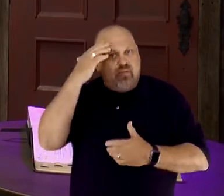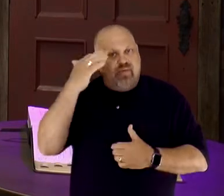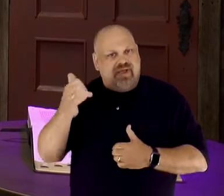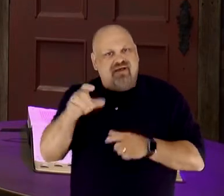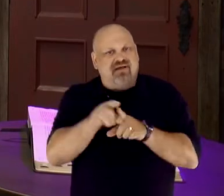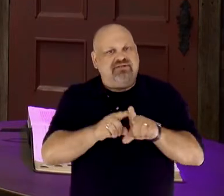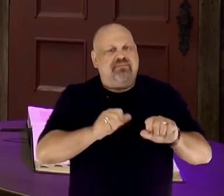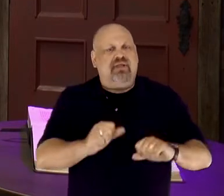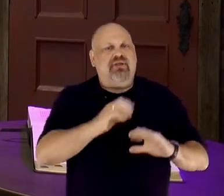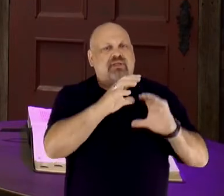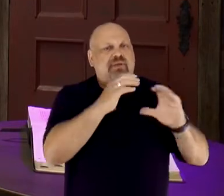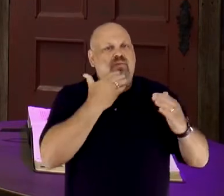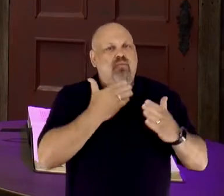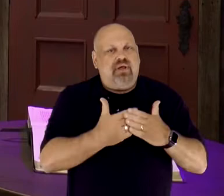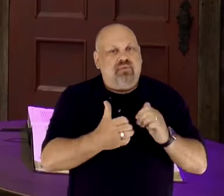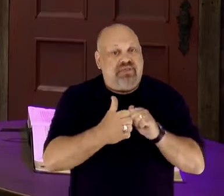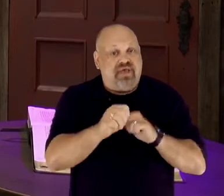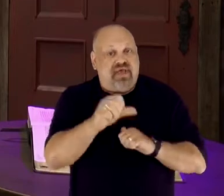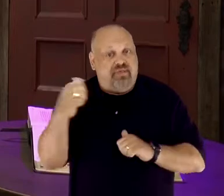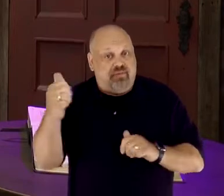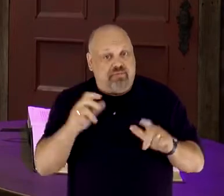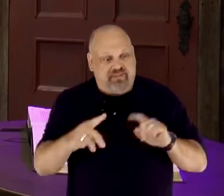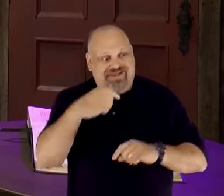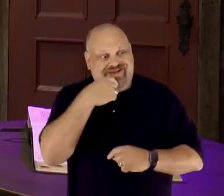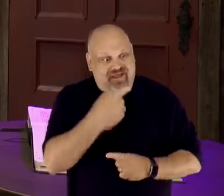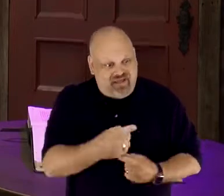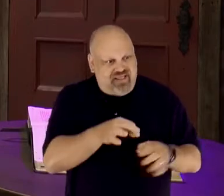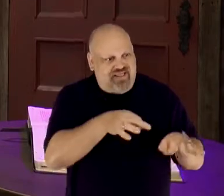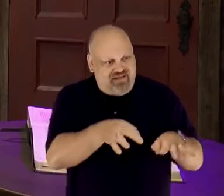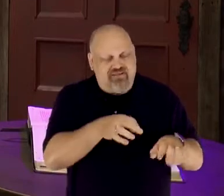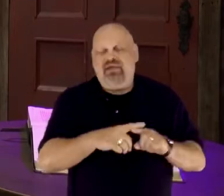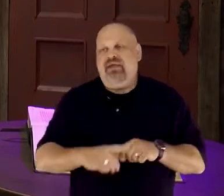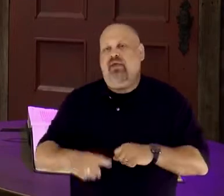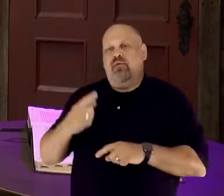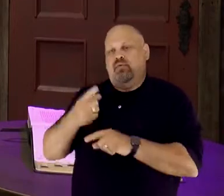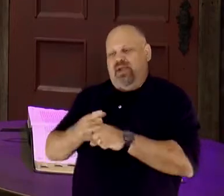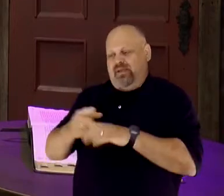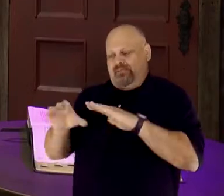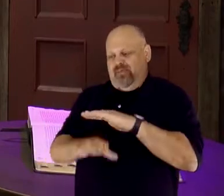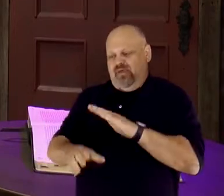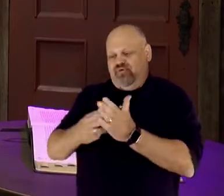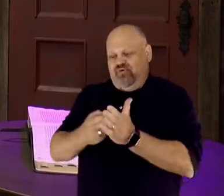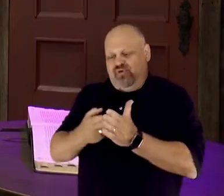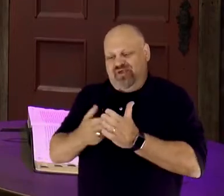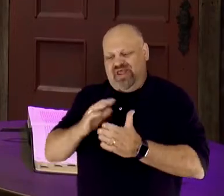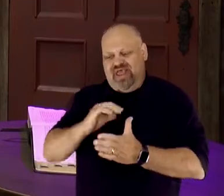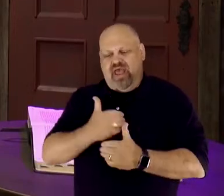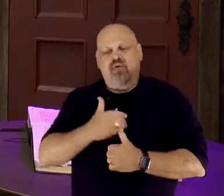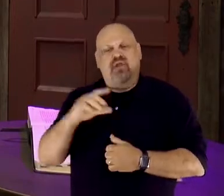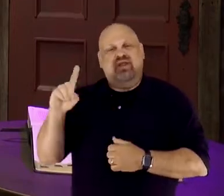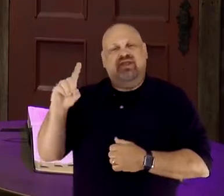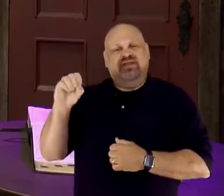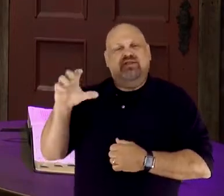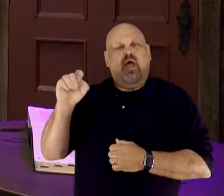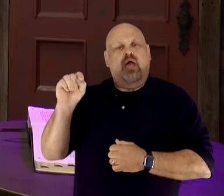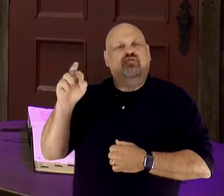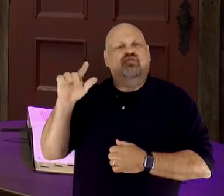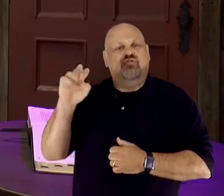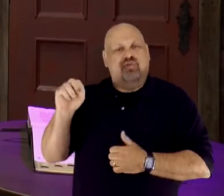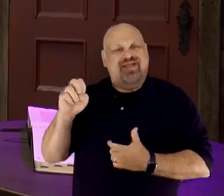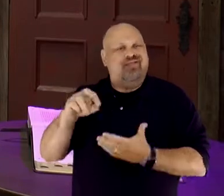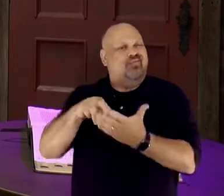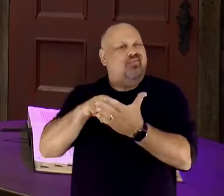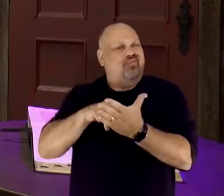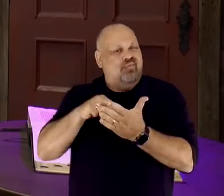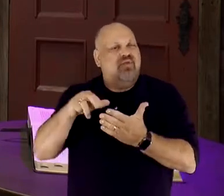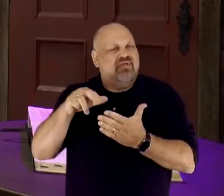be able to communicate it well with others. Absolutely. The fundamental truths are our doctrine or tenets of faith, and they're